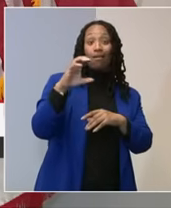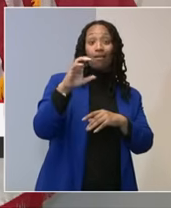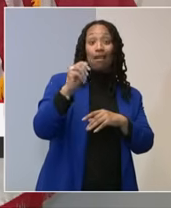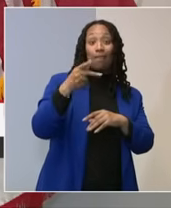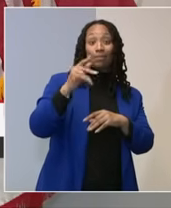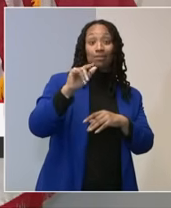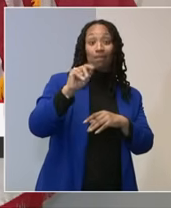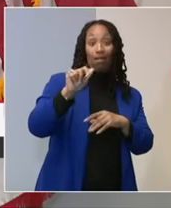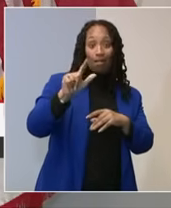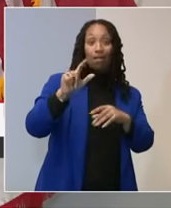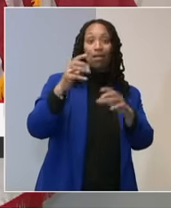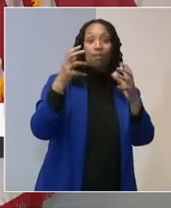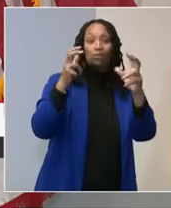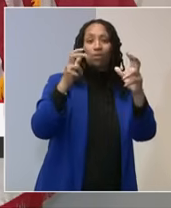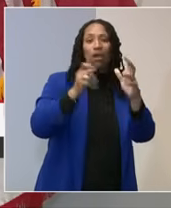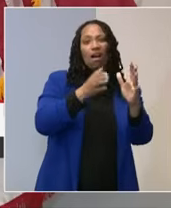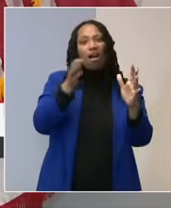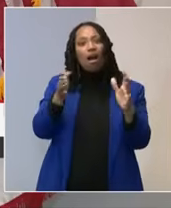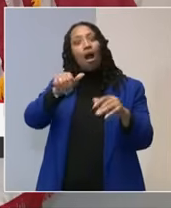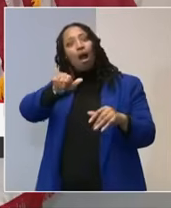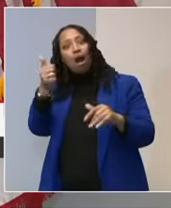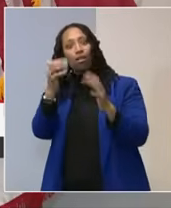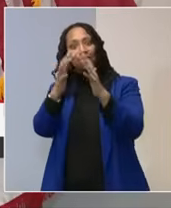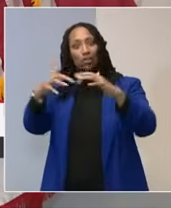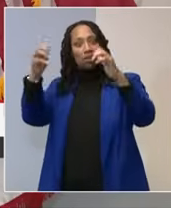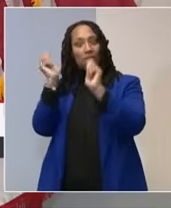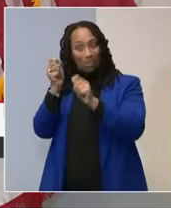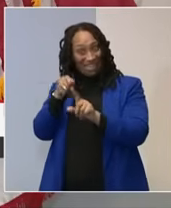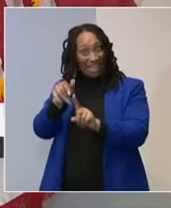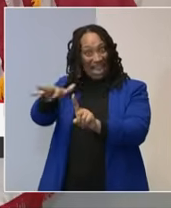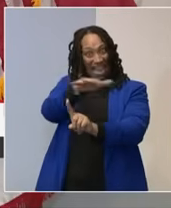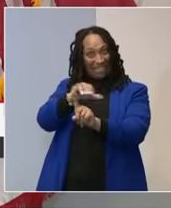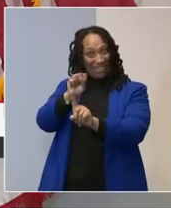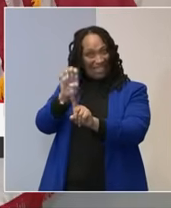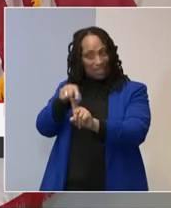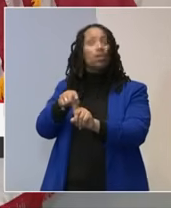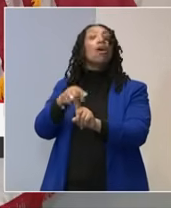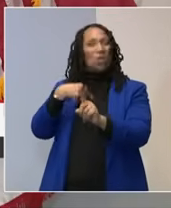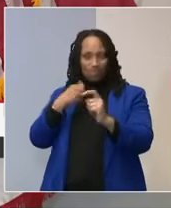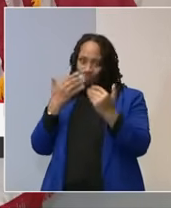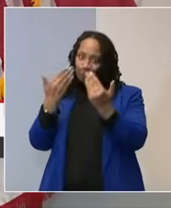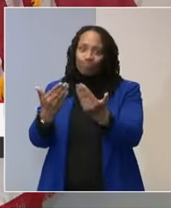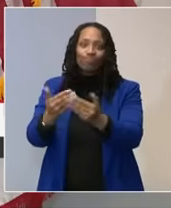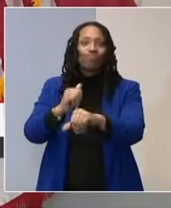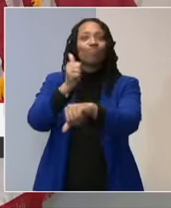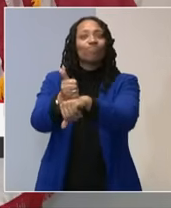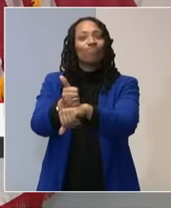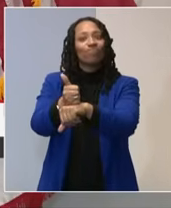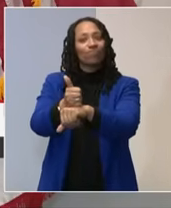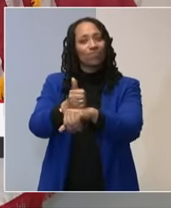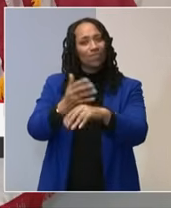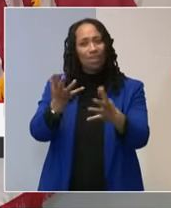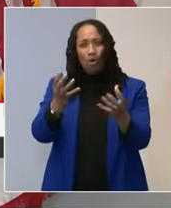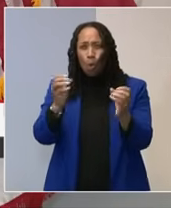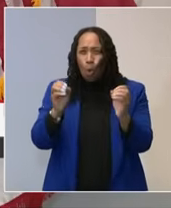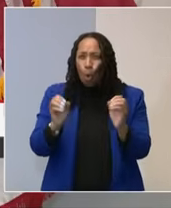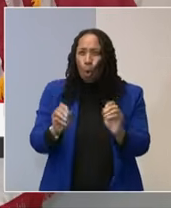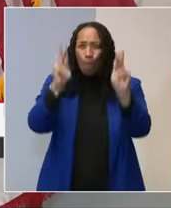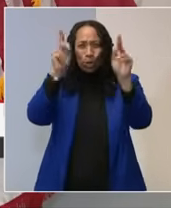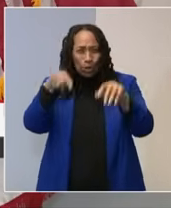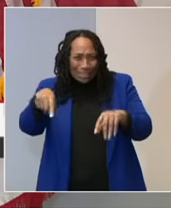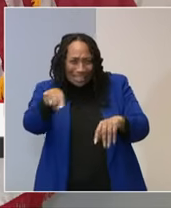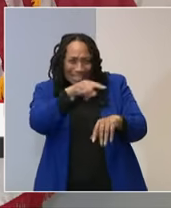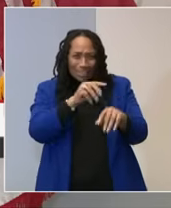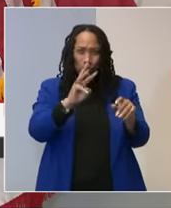of housing, Whitman Walker Clinic, home ownership opportunities, and now a brand new hospital. So over $1